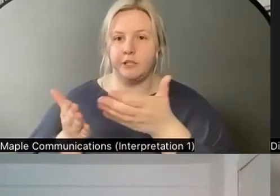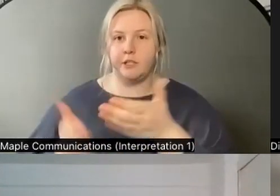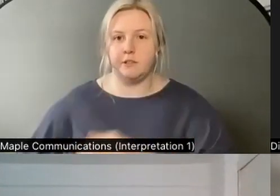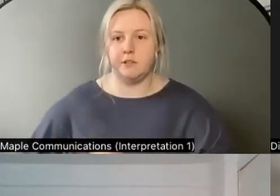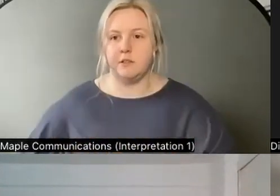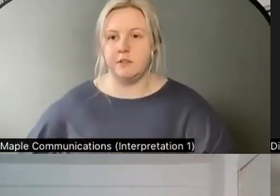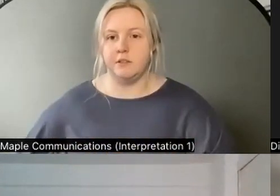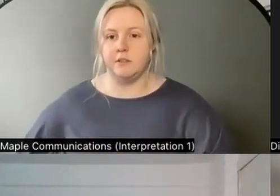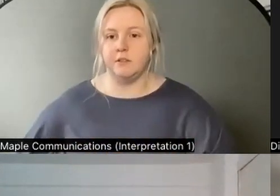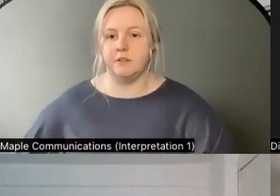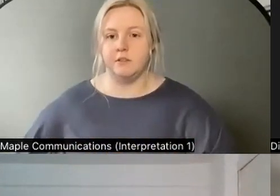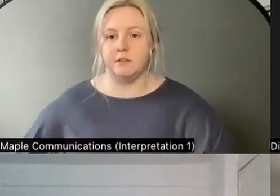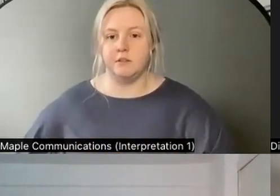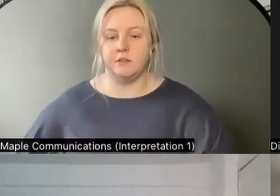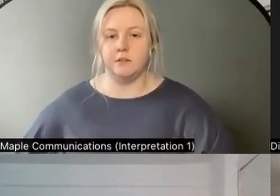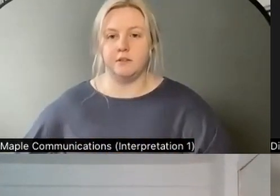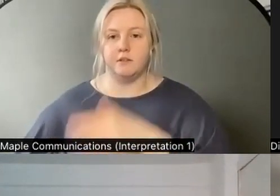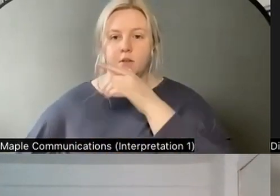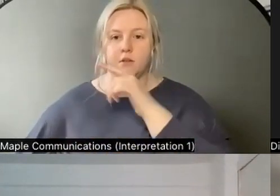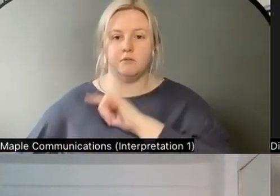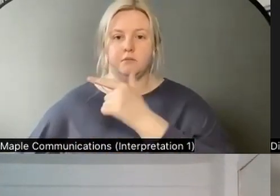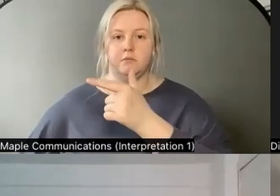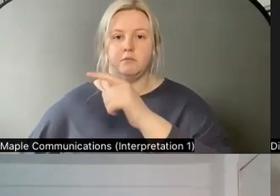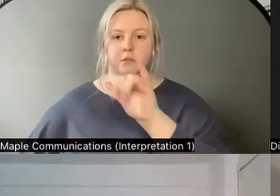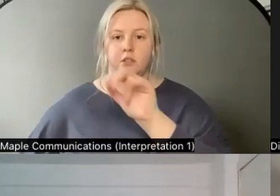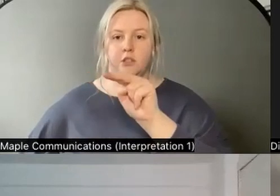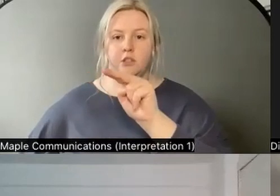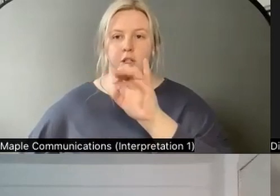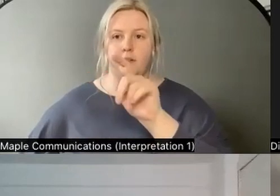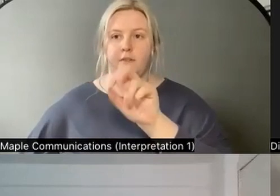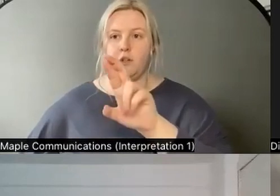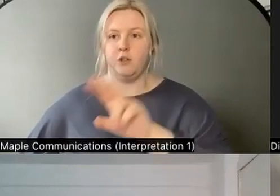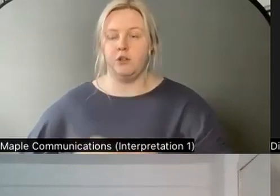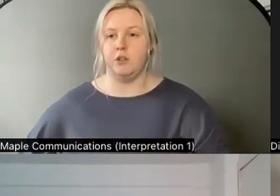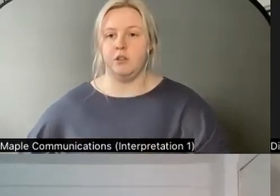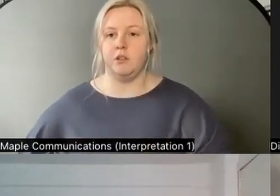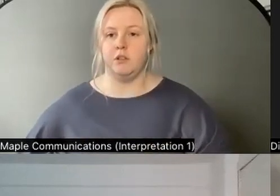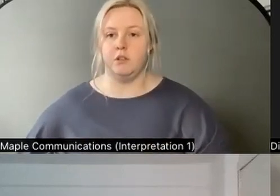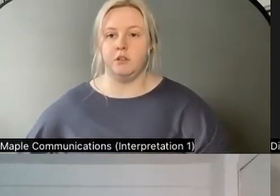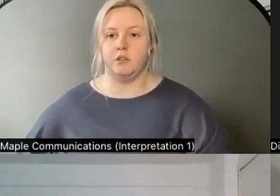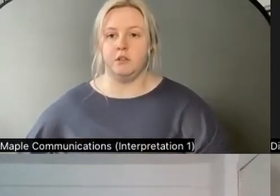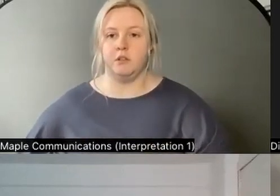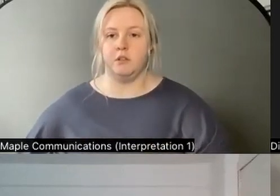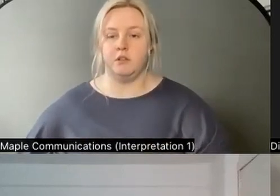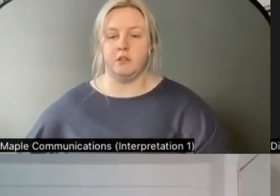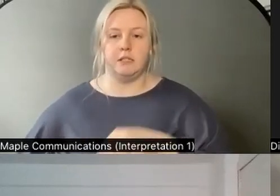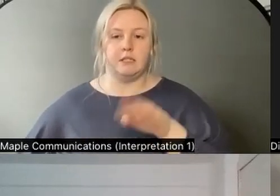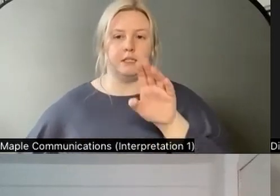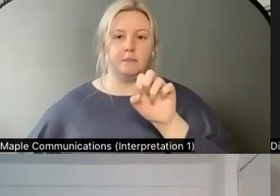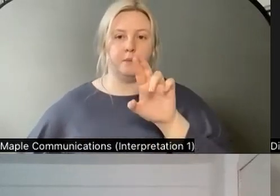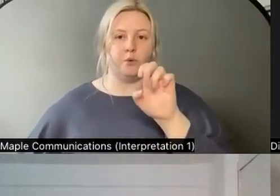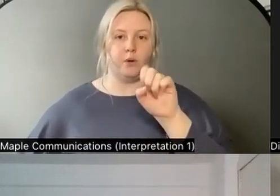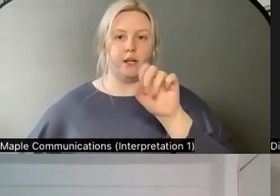We'll go to Jennifer, a word that you would like to share. My word is bereft.